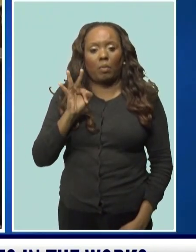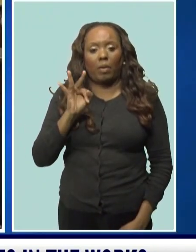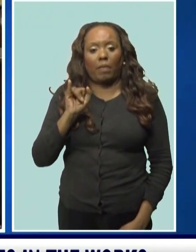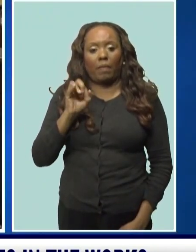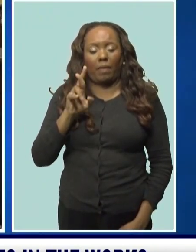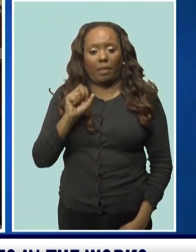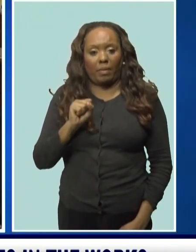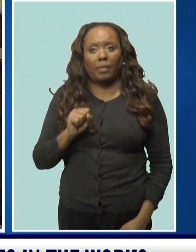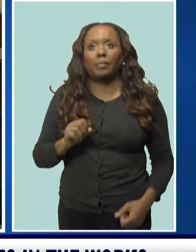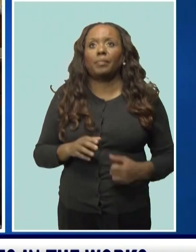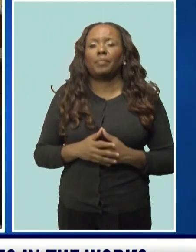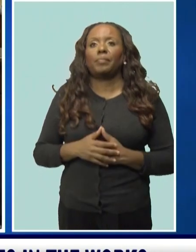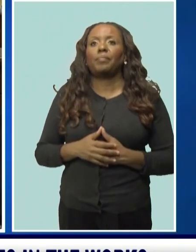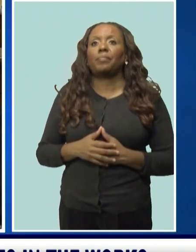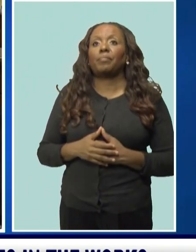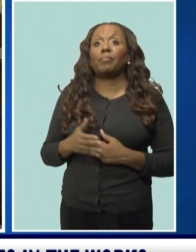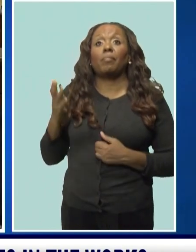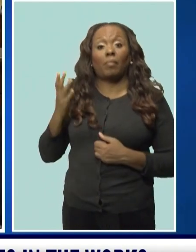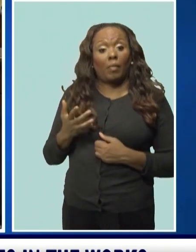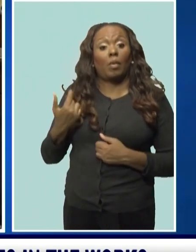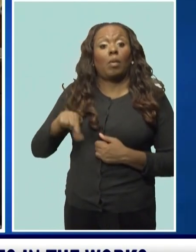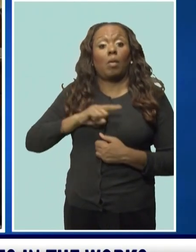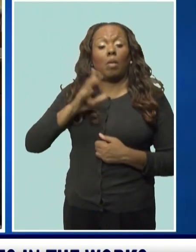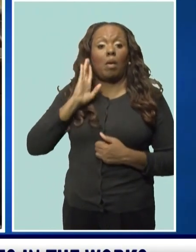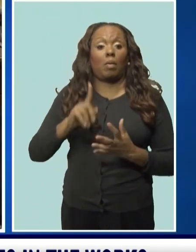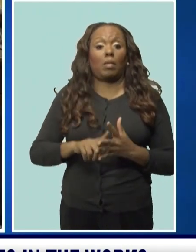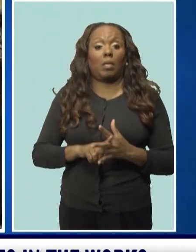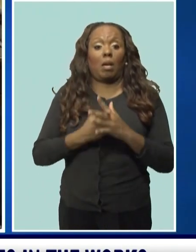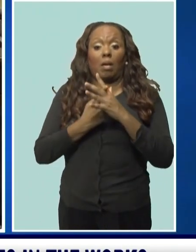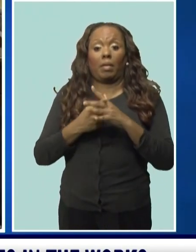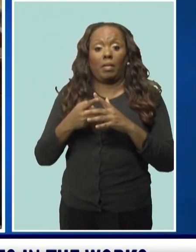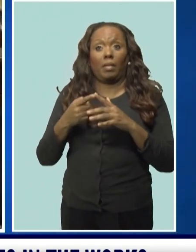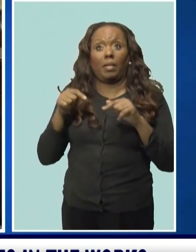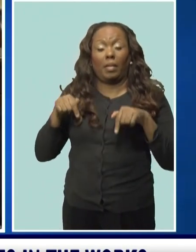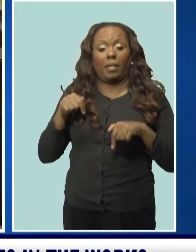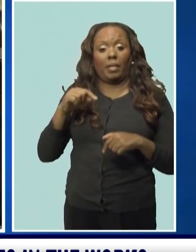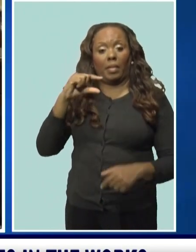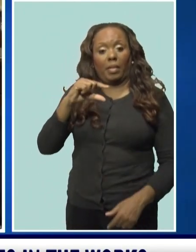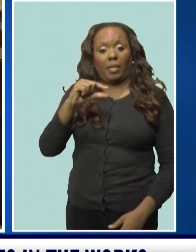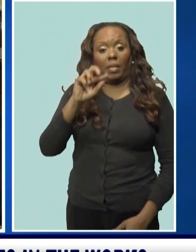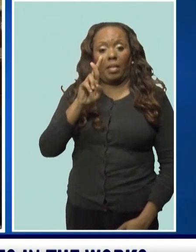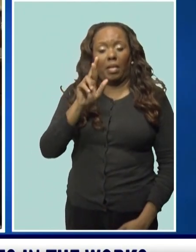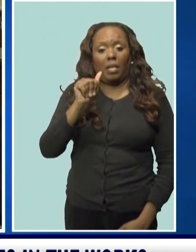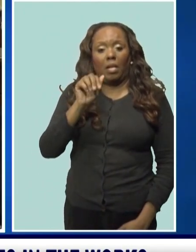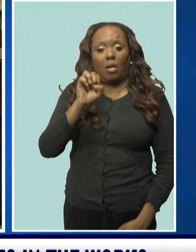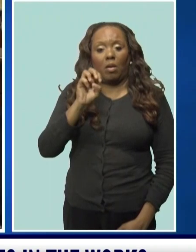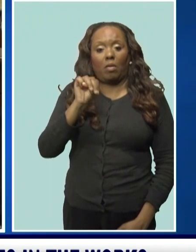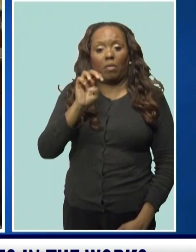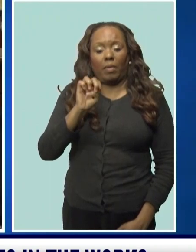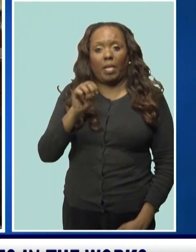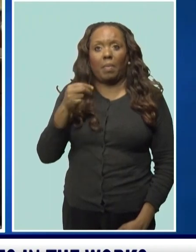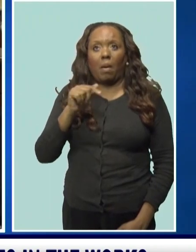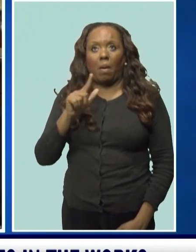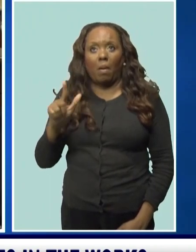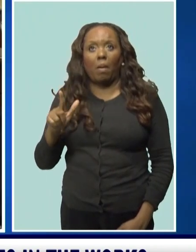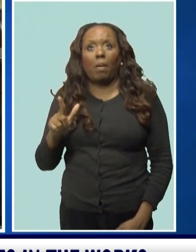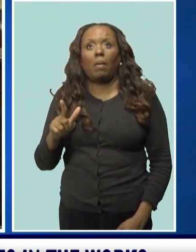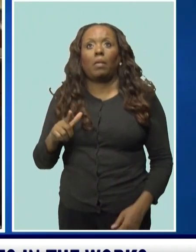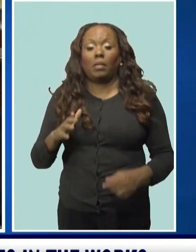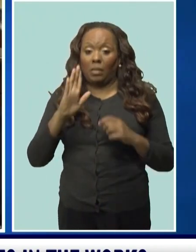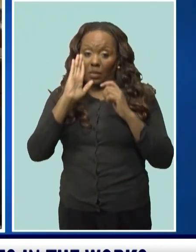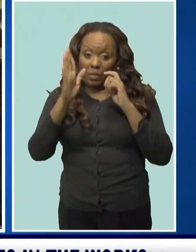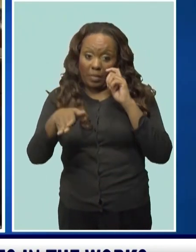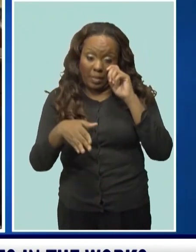from the treatment plant here in Graham Hall up along the ABC, I think it's the Adams portion of the